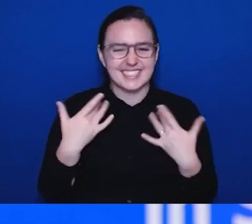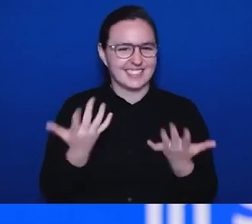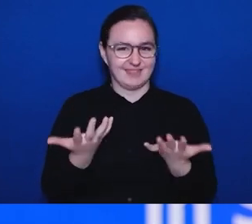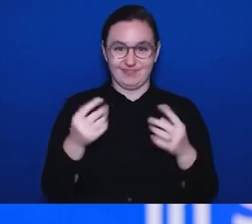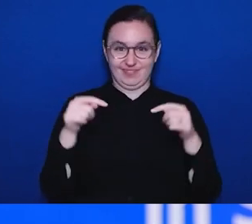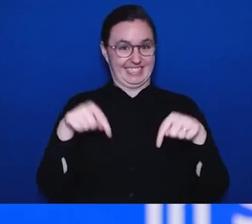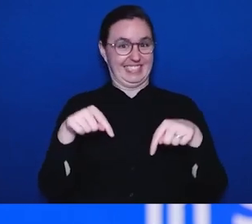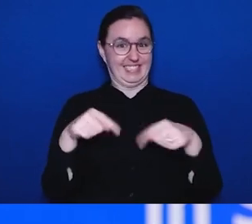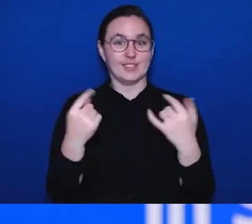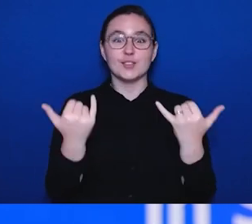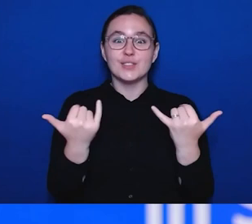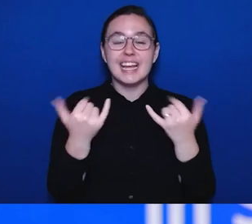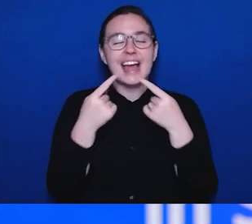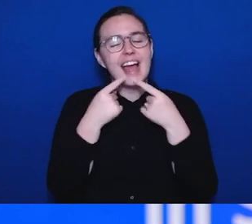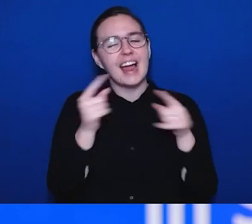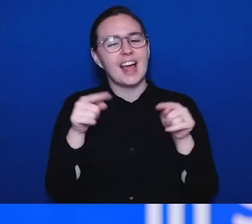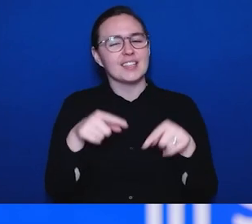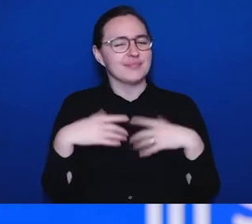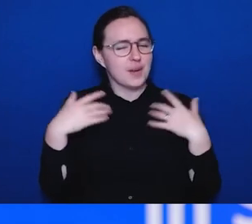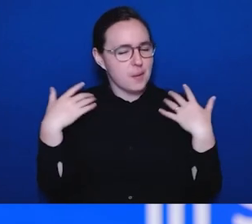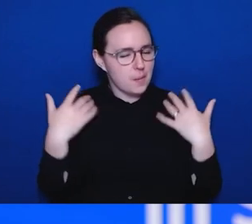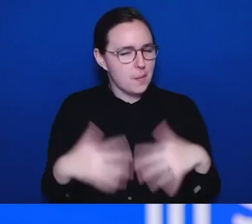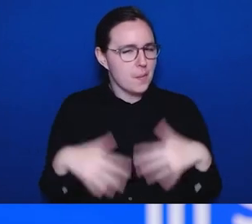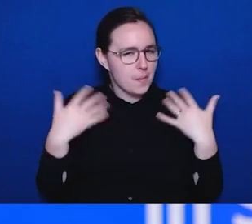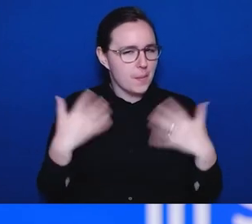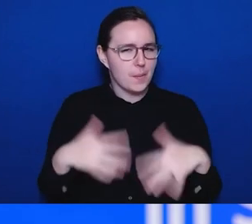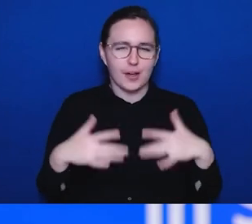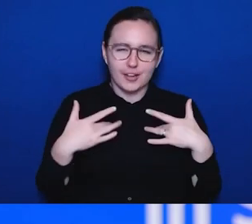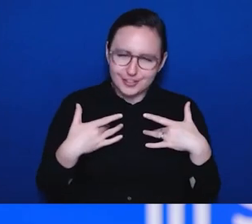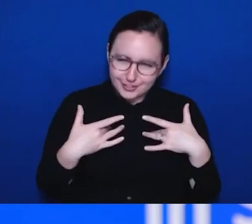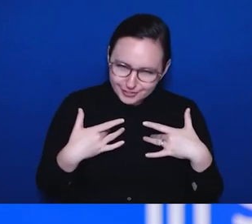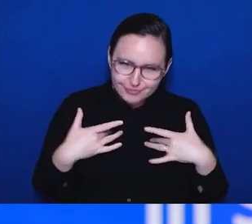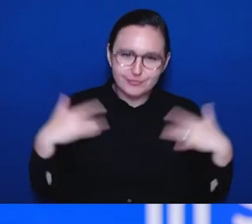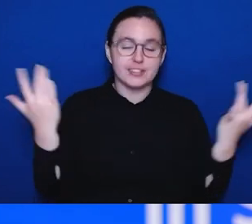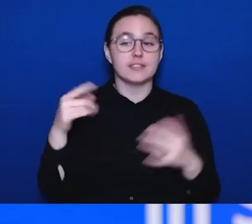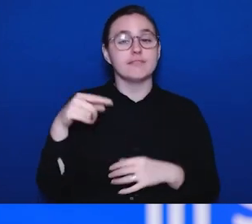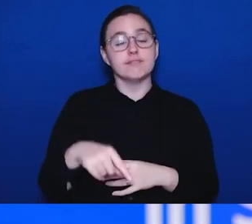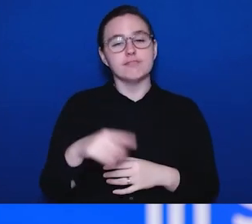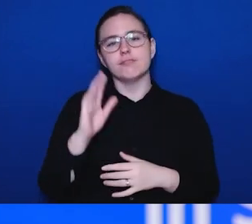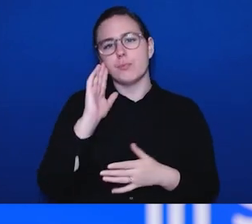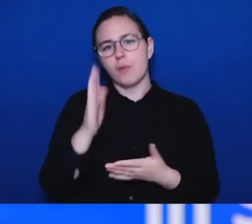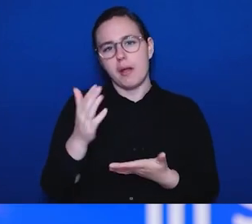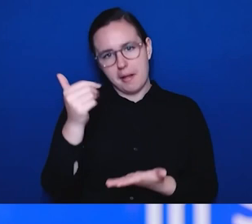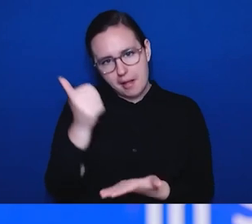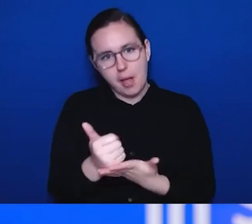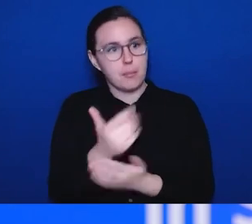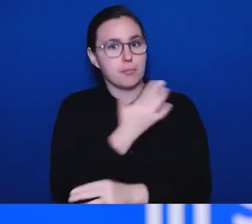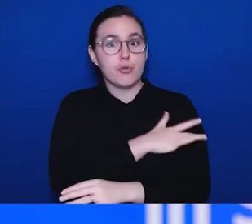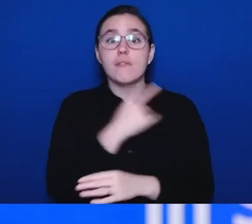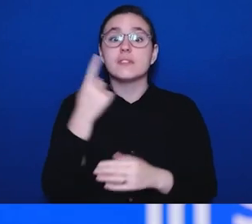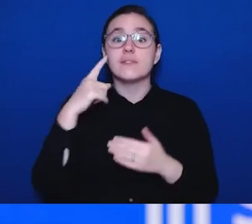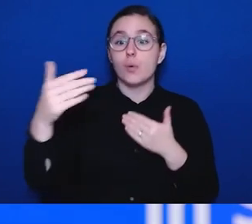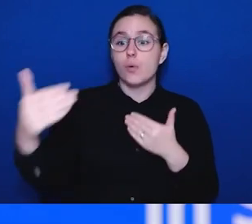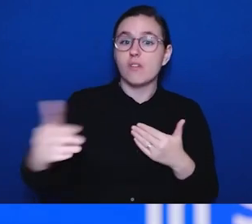I'm generally fired up, but I am unbelievably fired up about today's announcement, which I